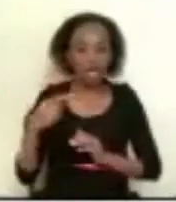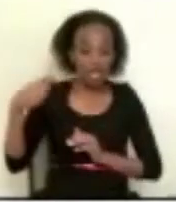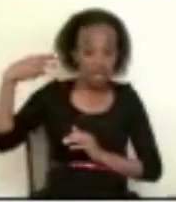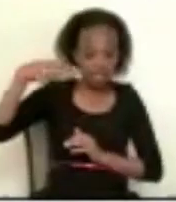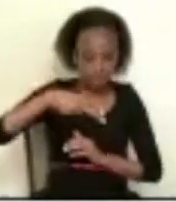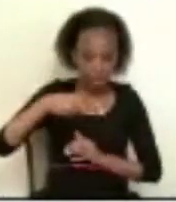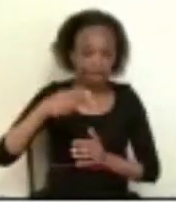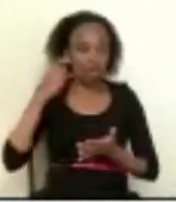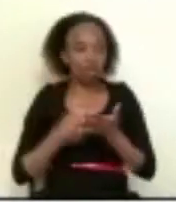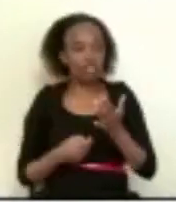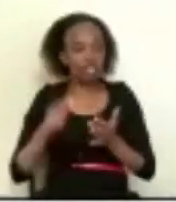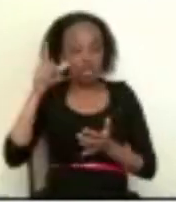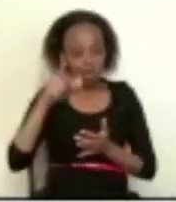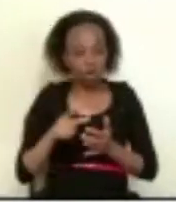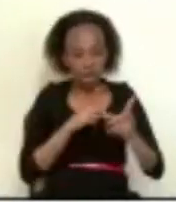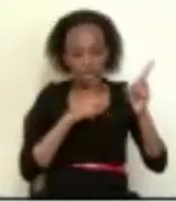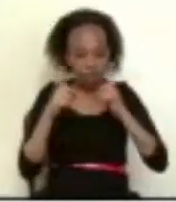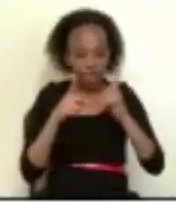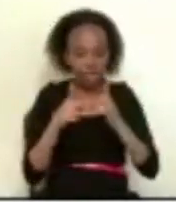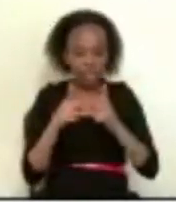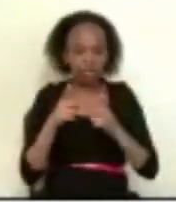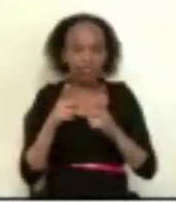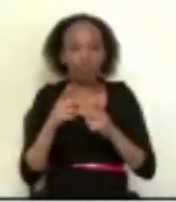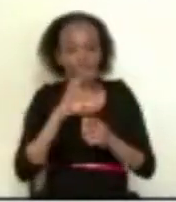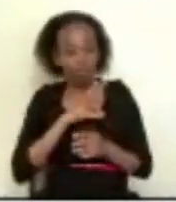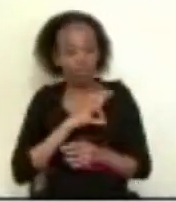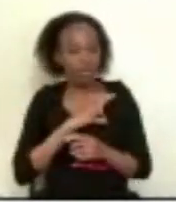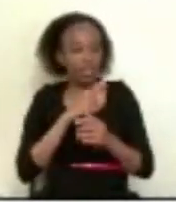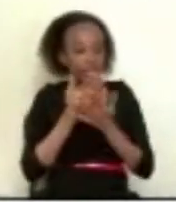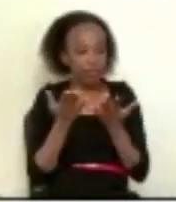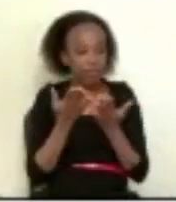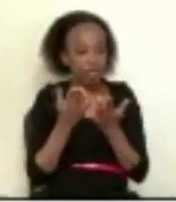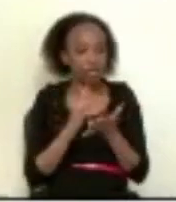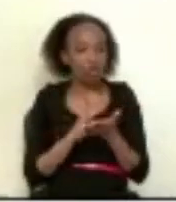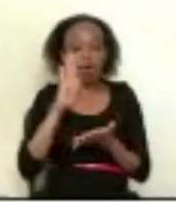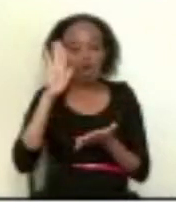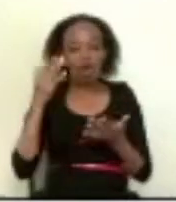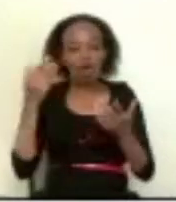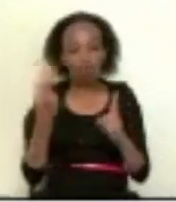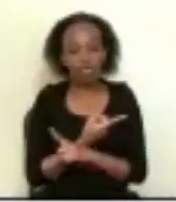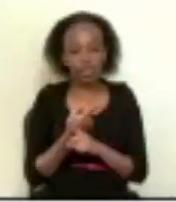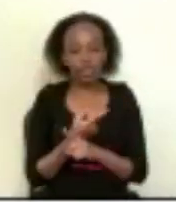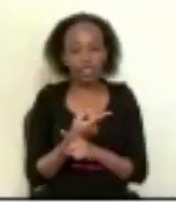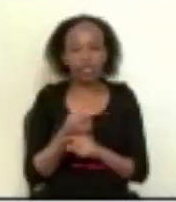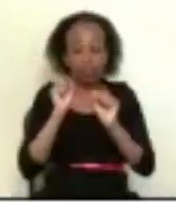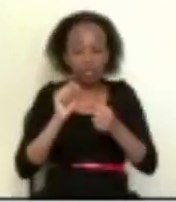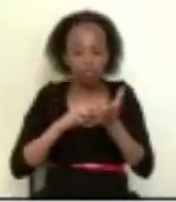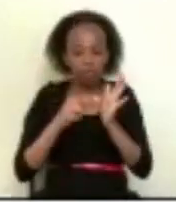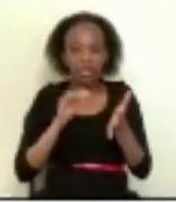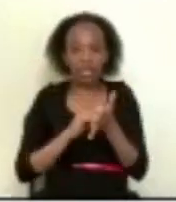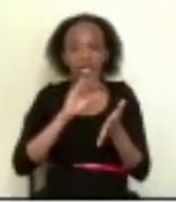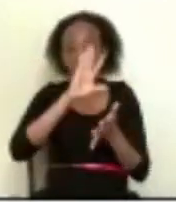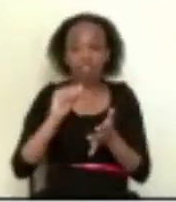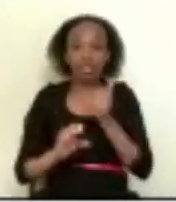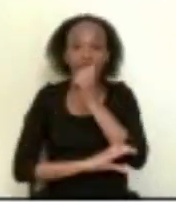prices, lower tourism revenues, and something slightly more complex. It might mean that African